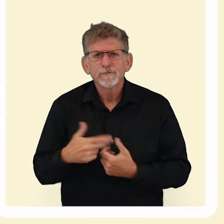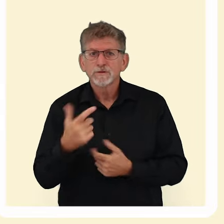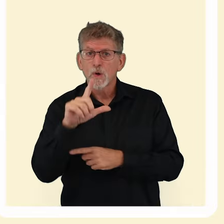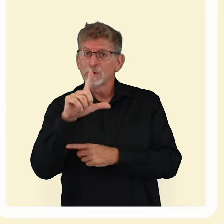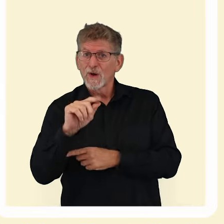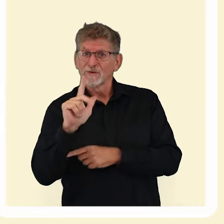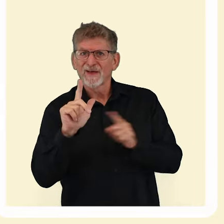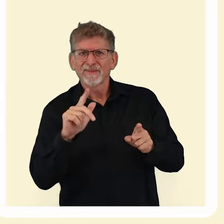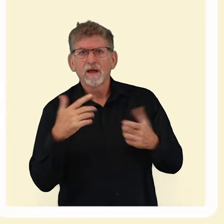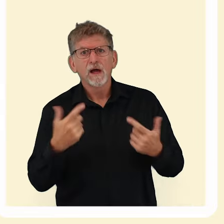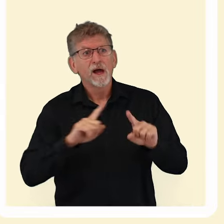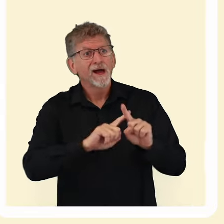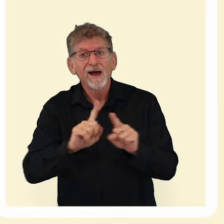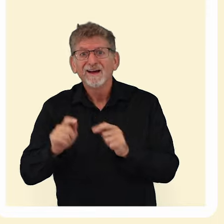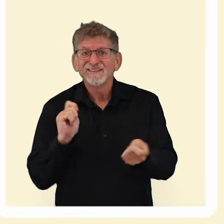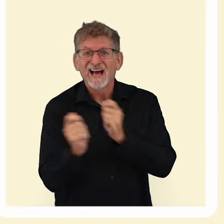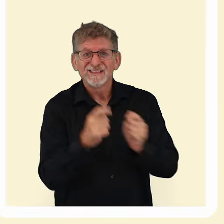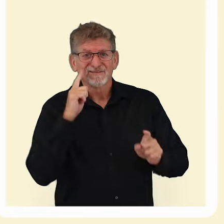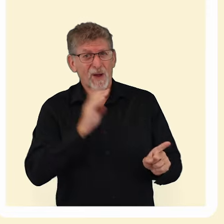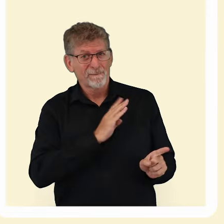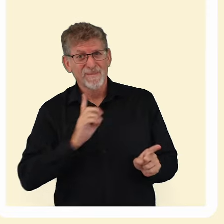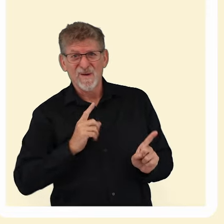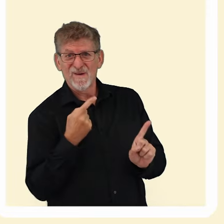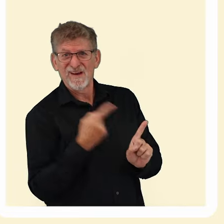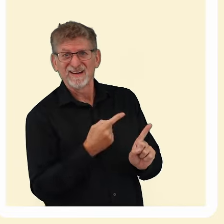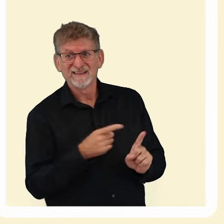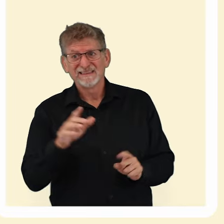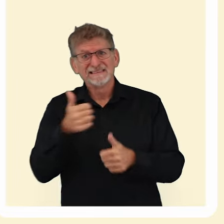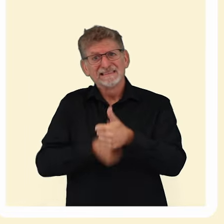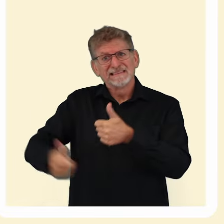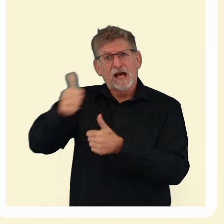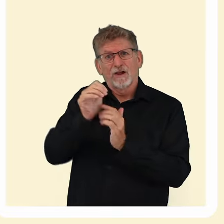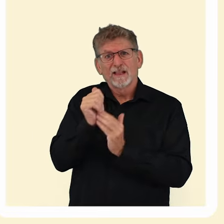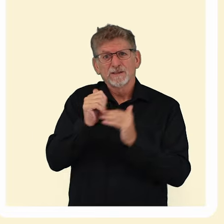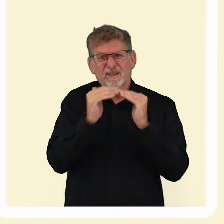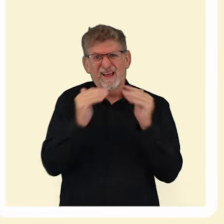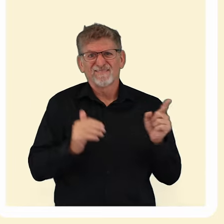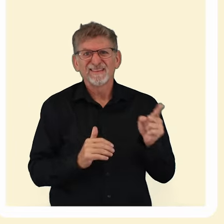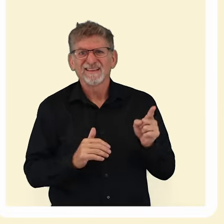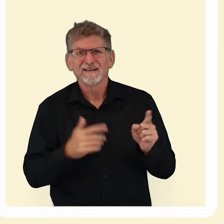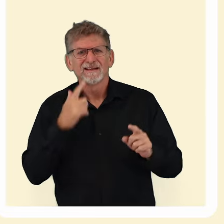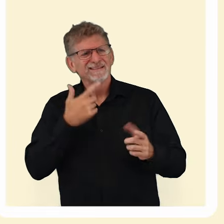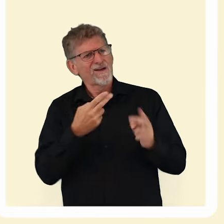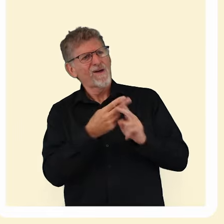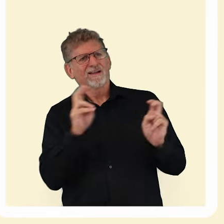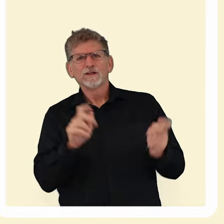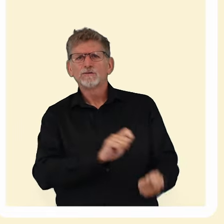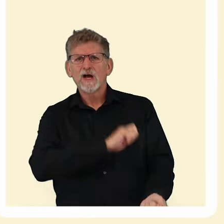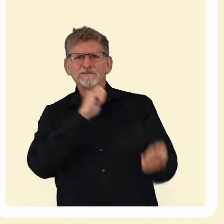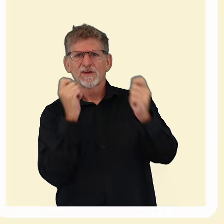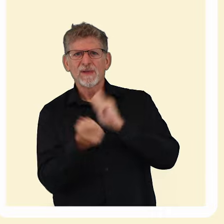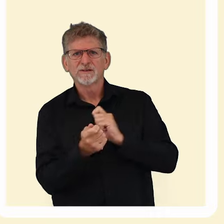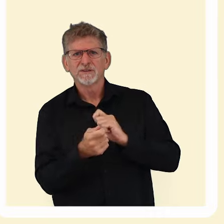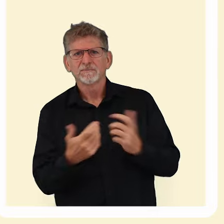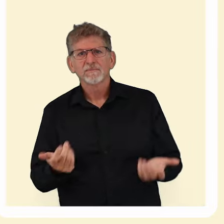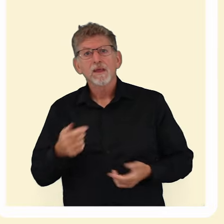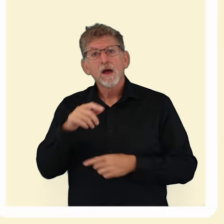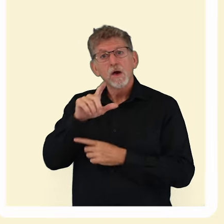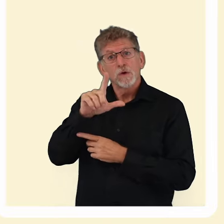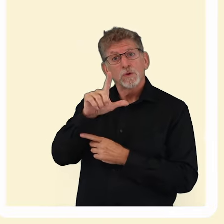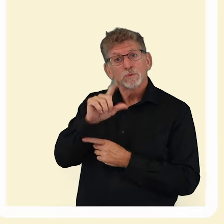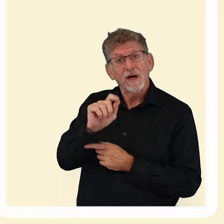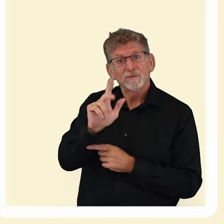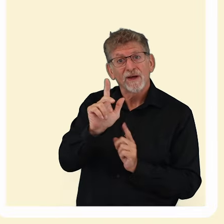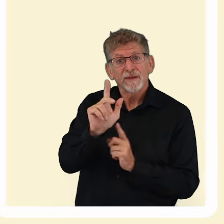changes at the board, at the senior leadership level, with the, as you say, transformation. Would you say 2023, a turning point for VIAction?